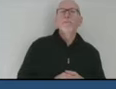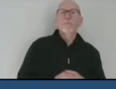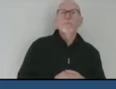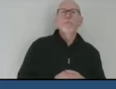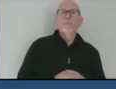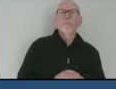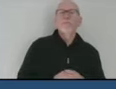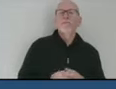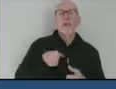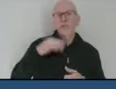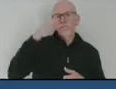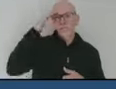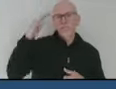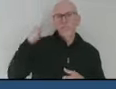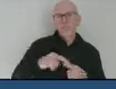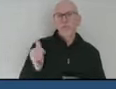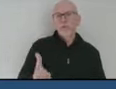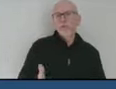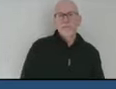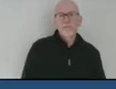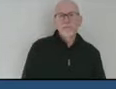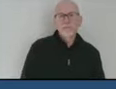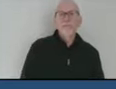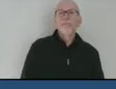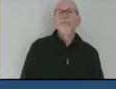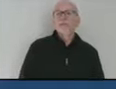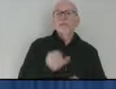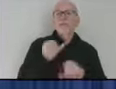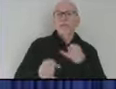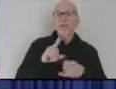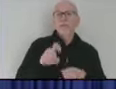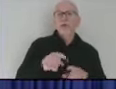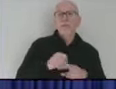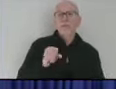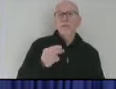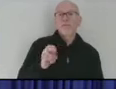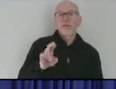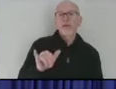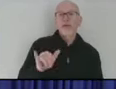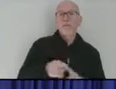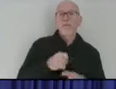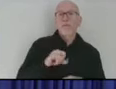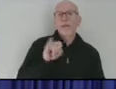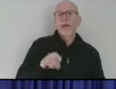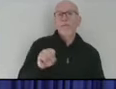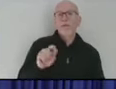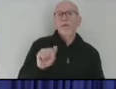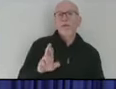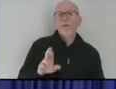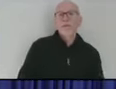I salute them all. Our final question is from Sherry from the Indianapolis Star.